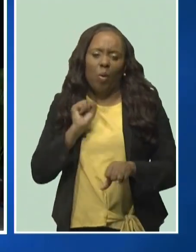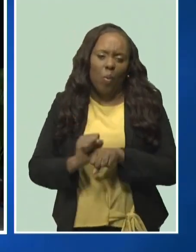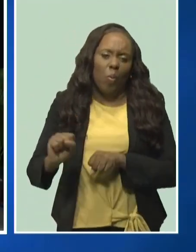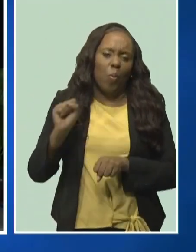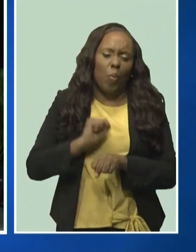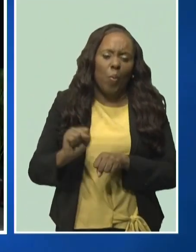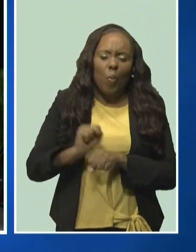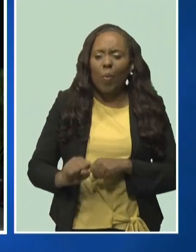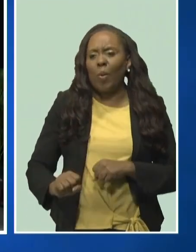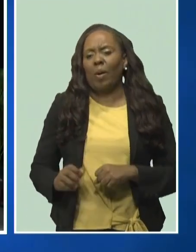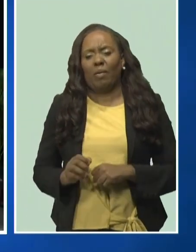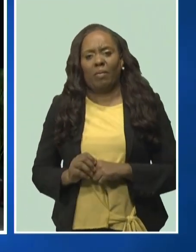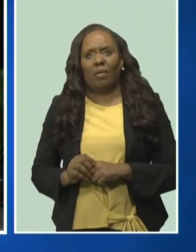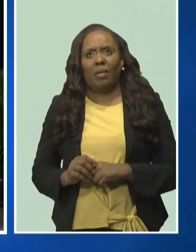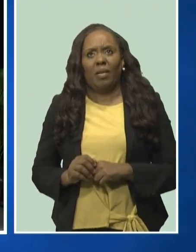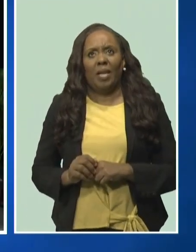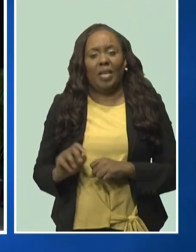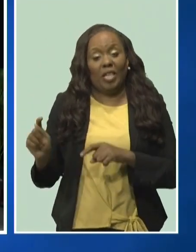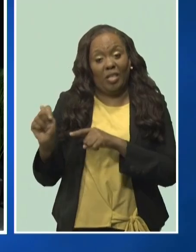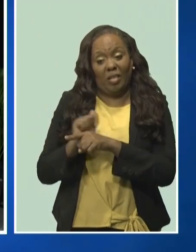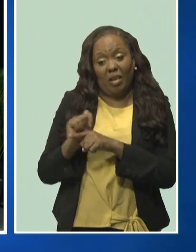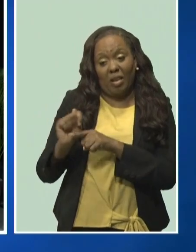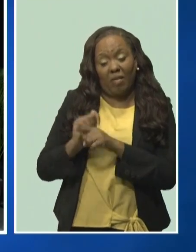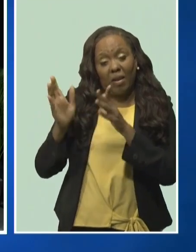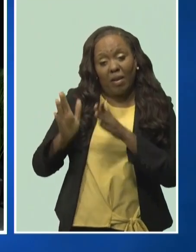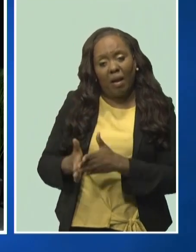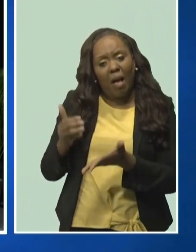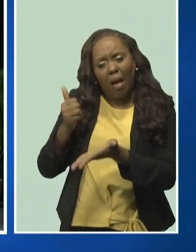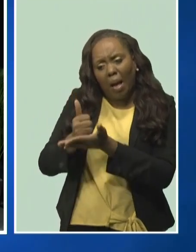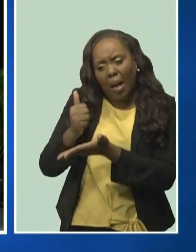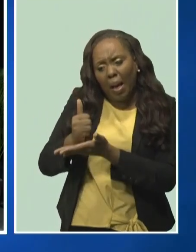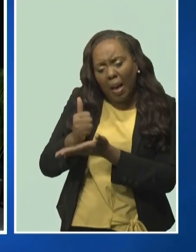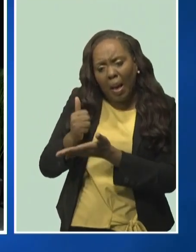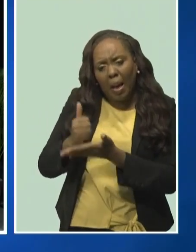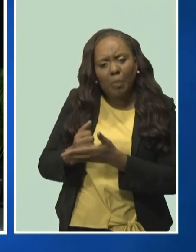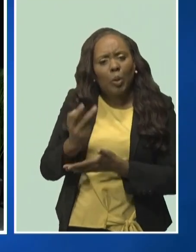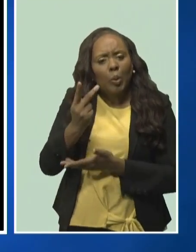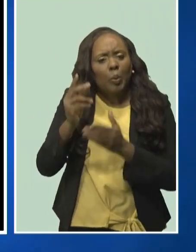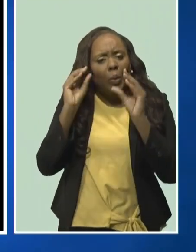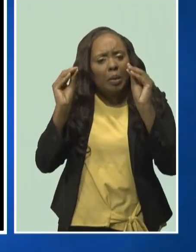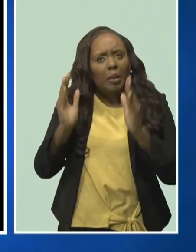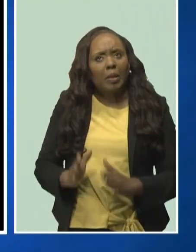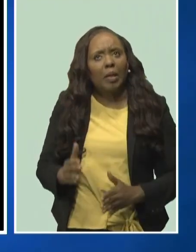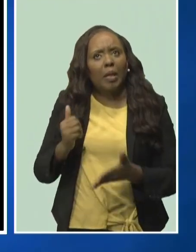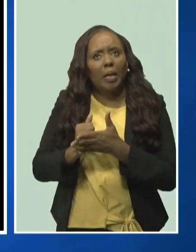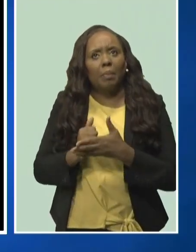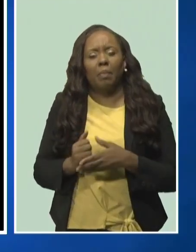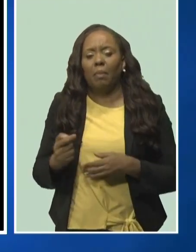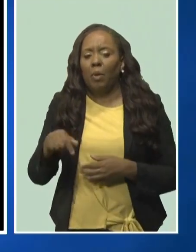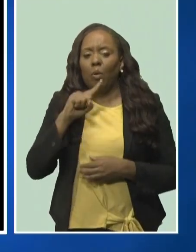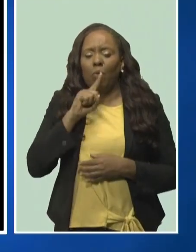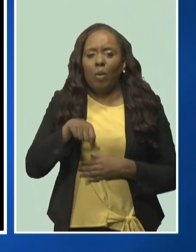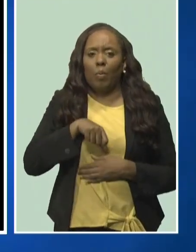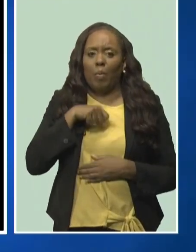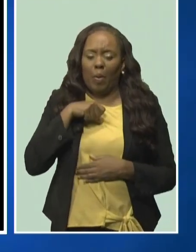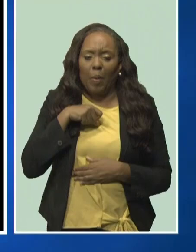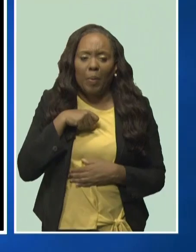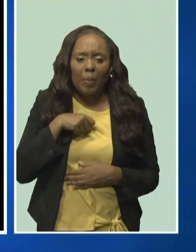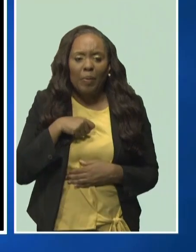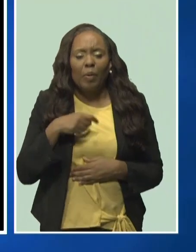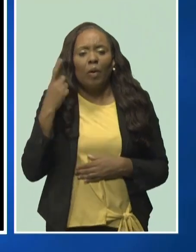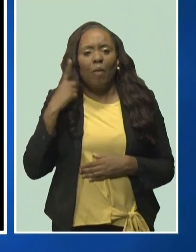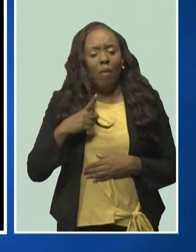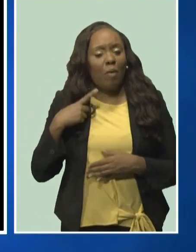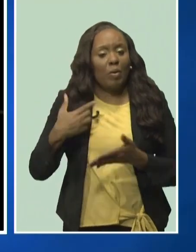their trainers, Miss Wendt and Miss Joseph. So it is a proud moment for me, for the school, and for